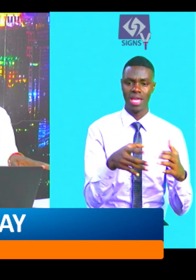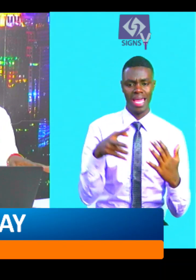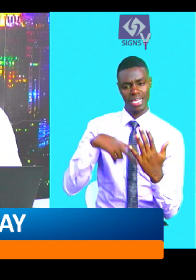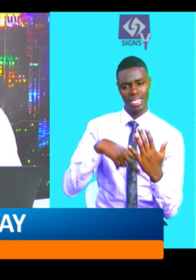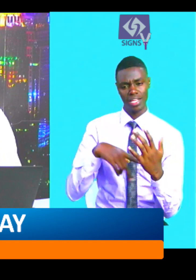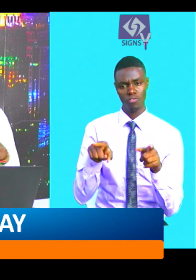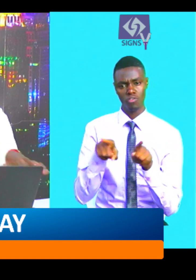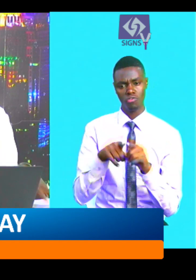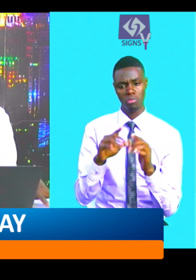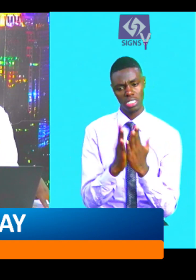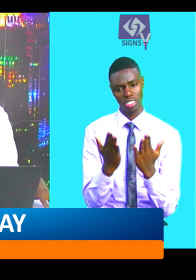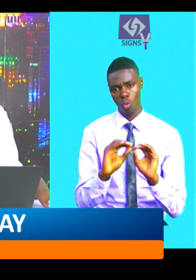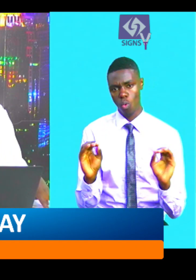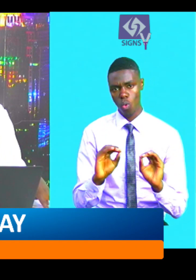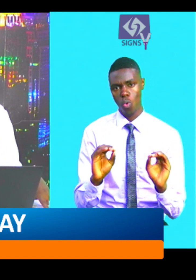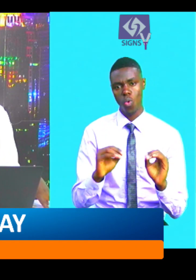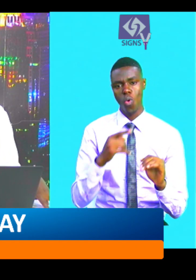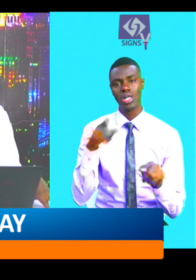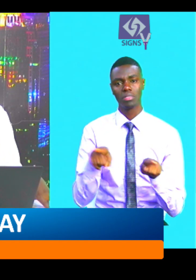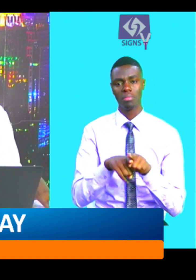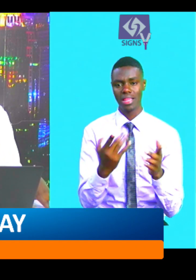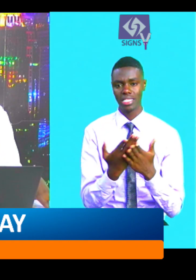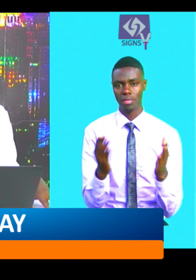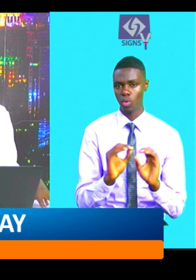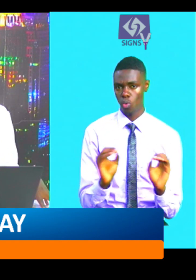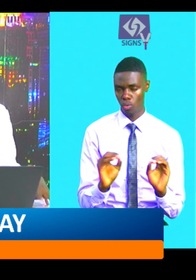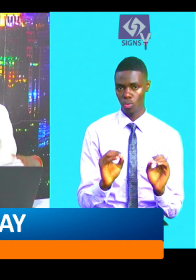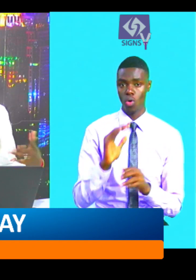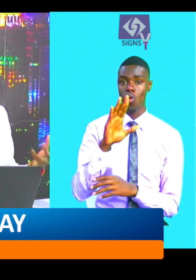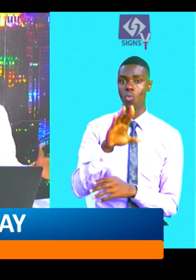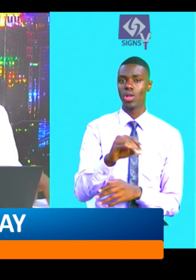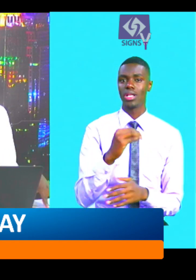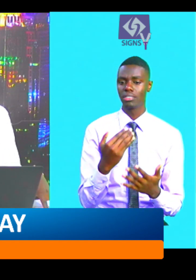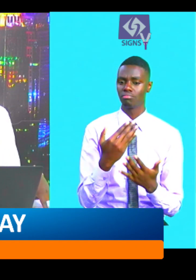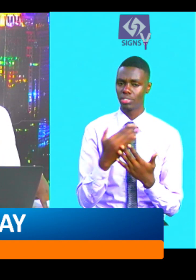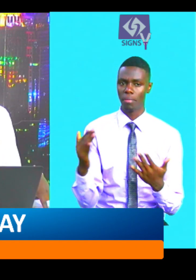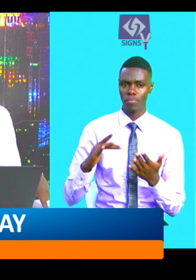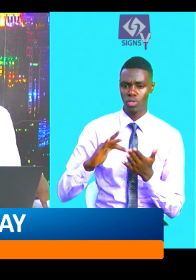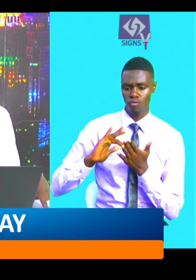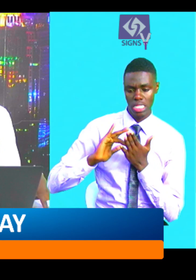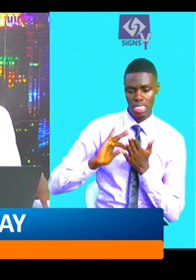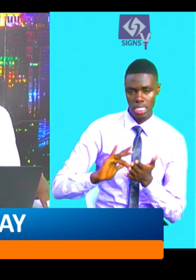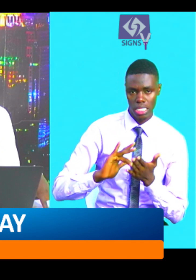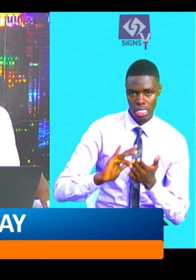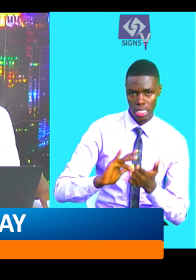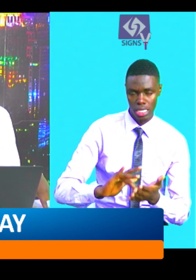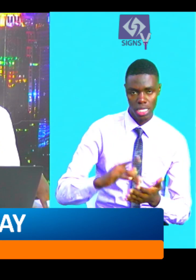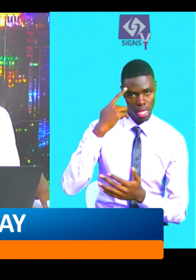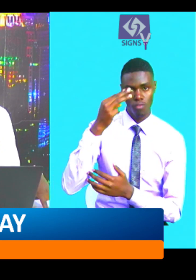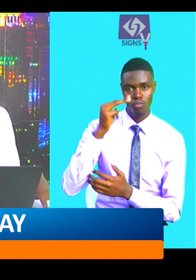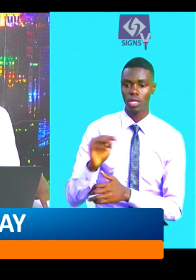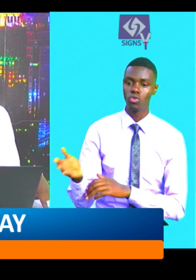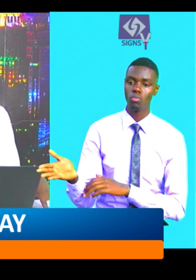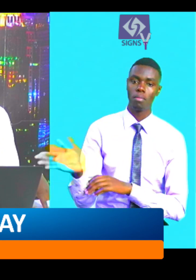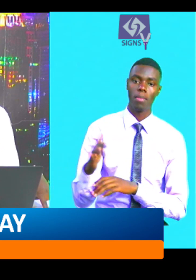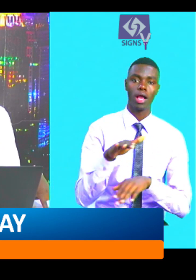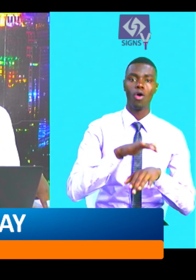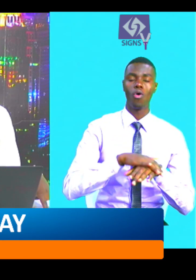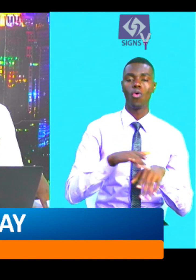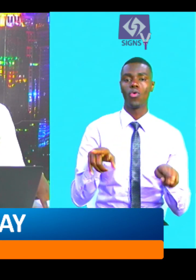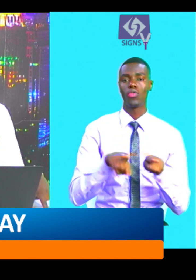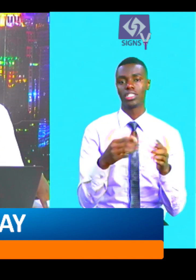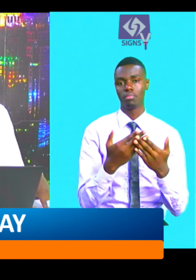police casualties and businesses Yes. that were affected. Now, this